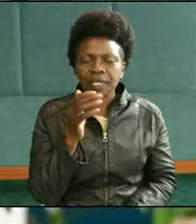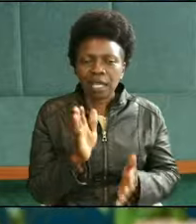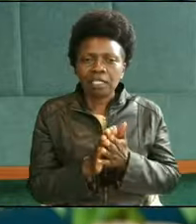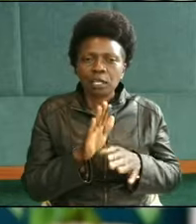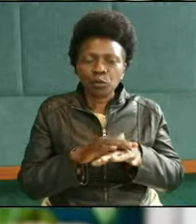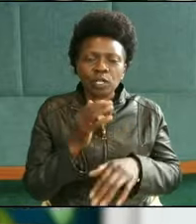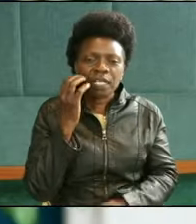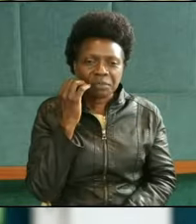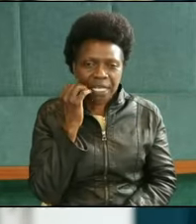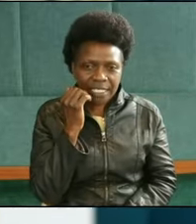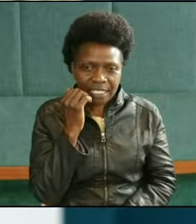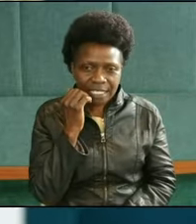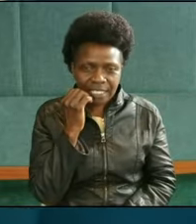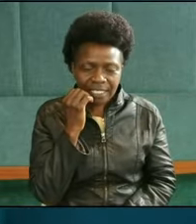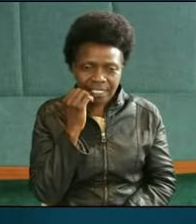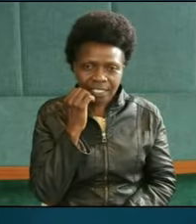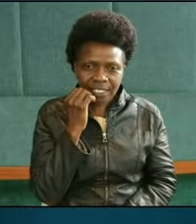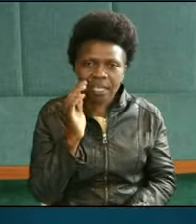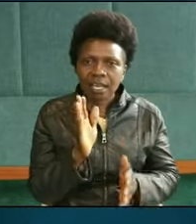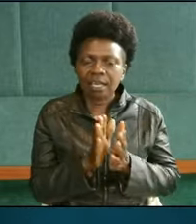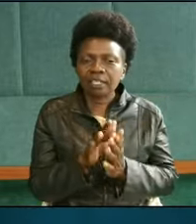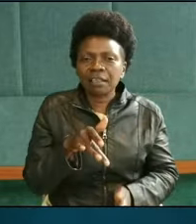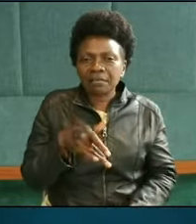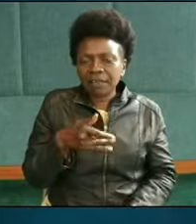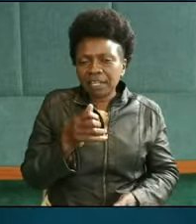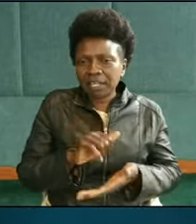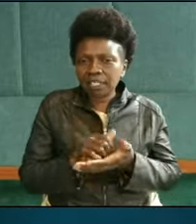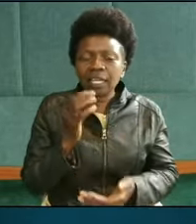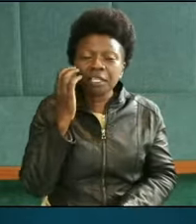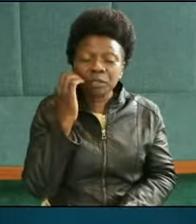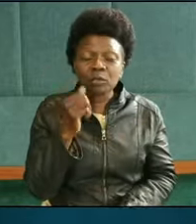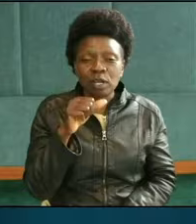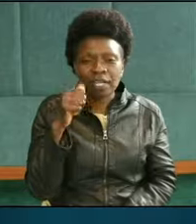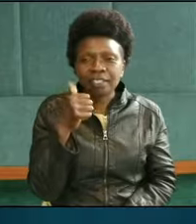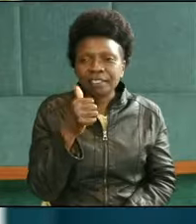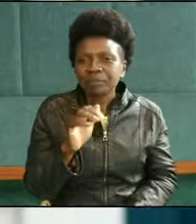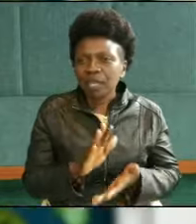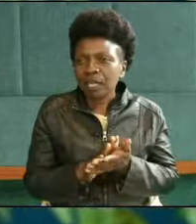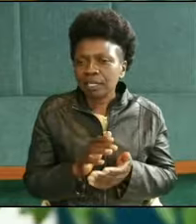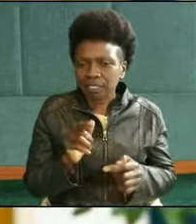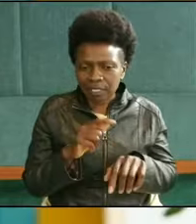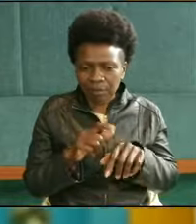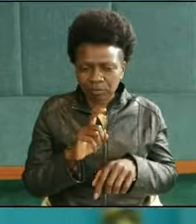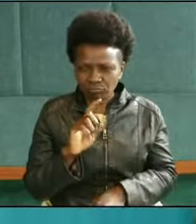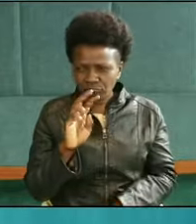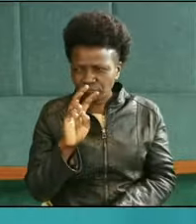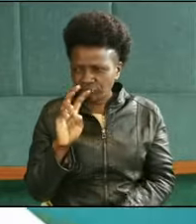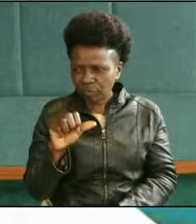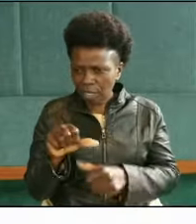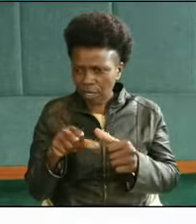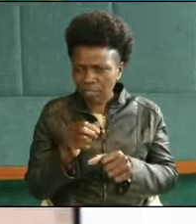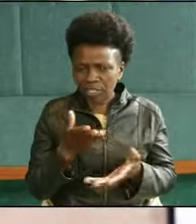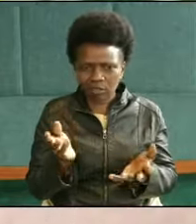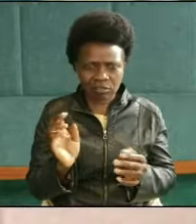good experience. And they felt that the experience was nice. And when they looked around, there